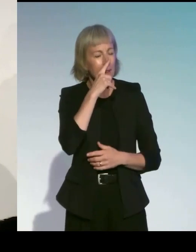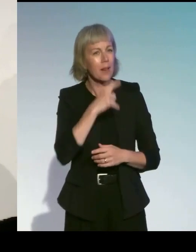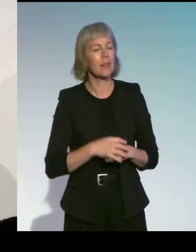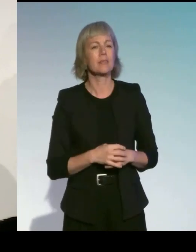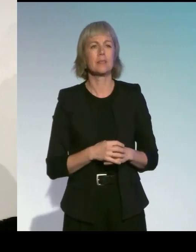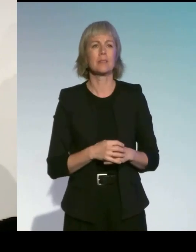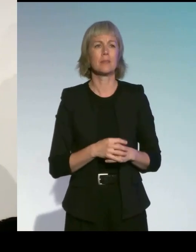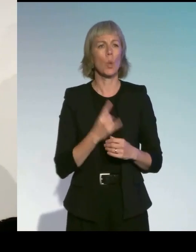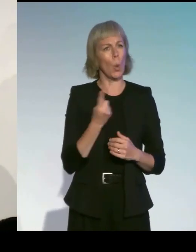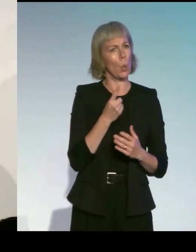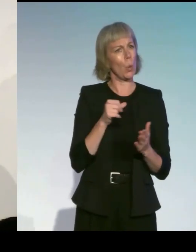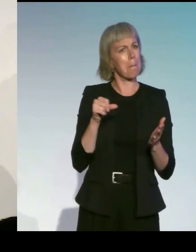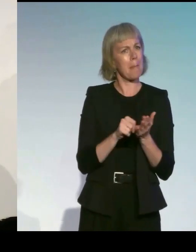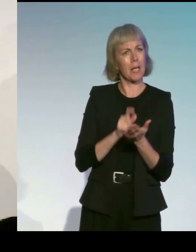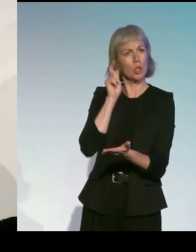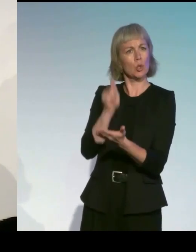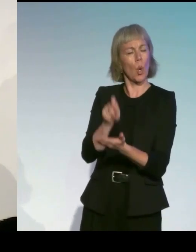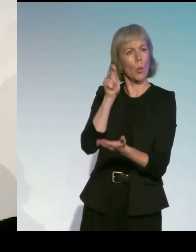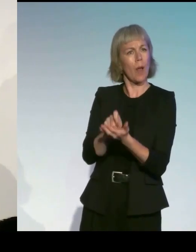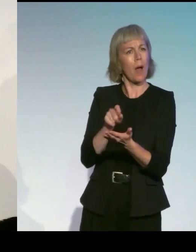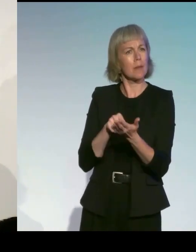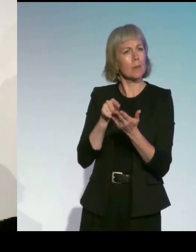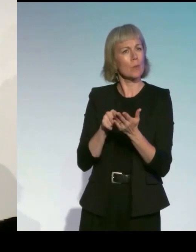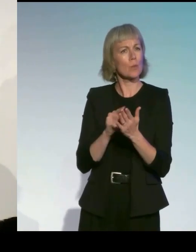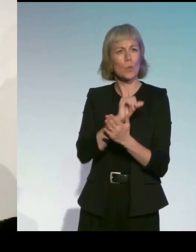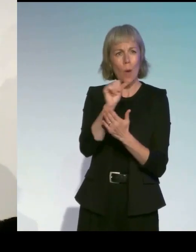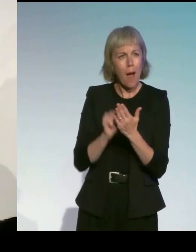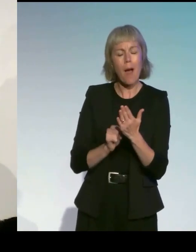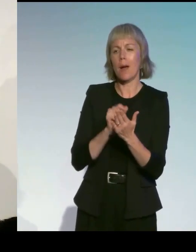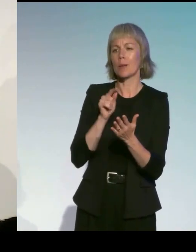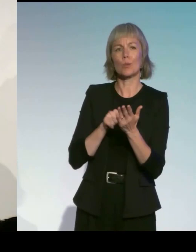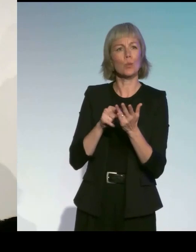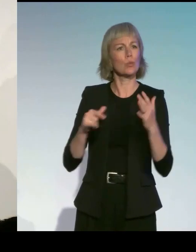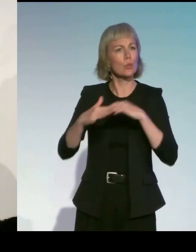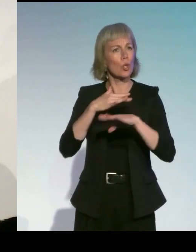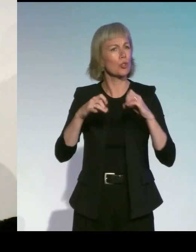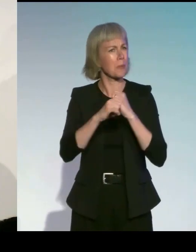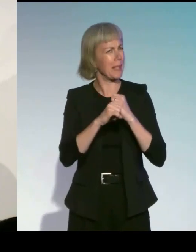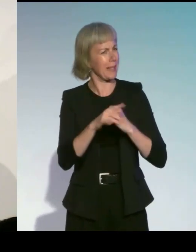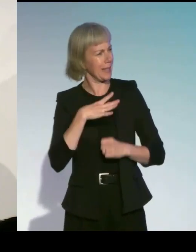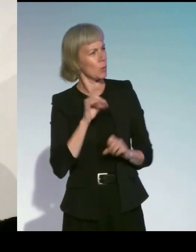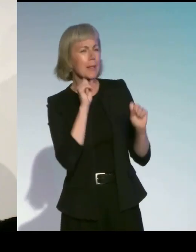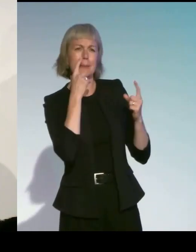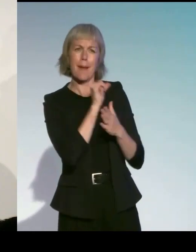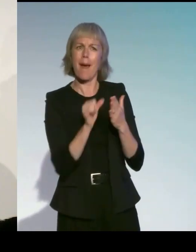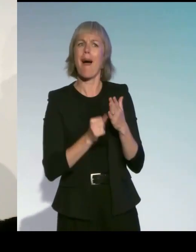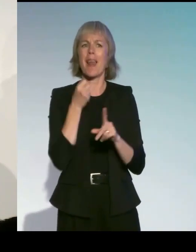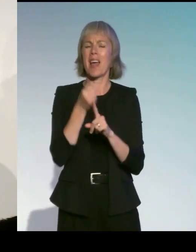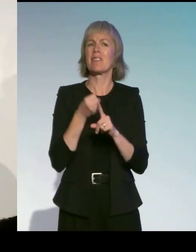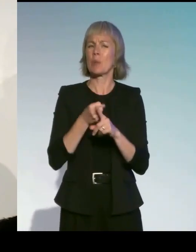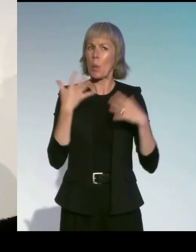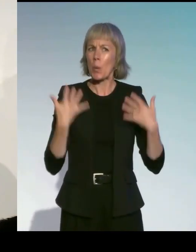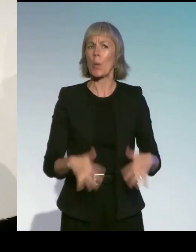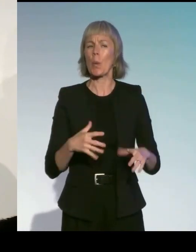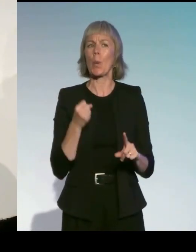think donors should recognise that as one aspect, but it's also to, not take away the fact that art activism has